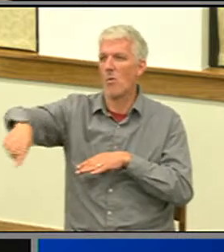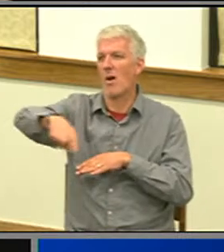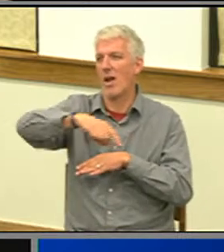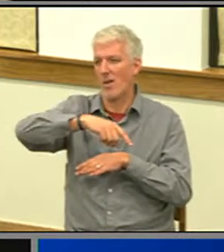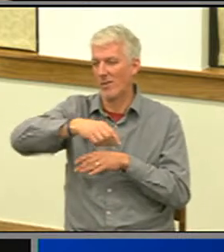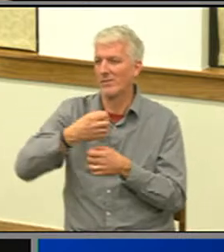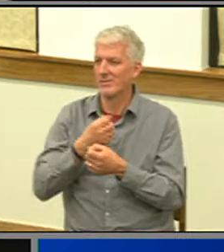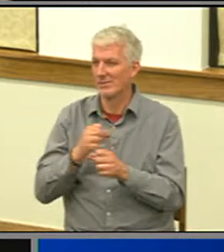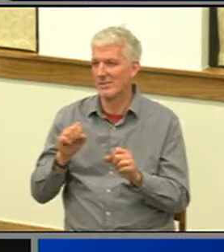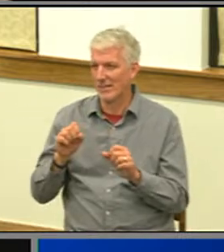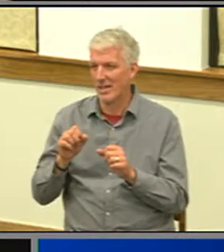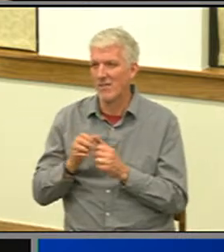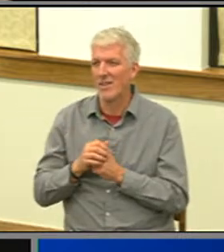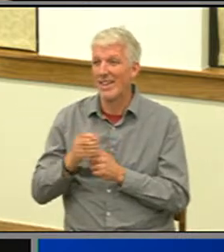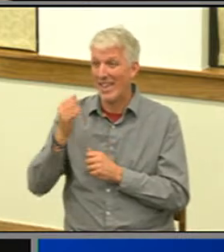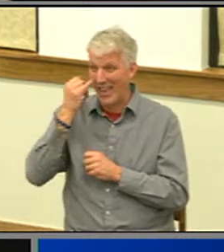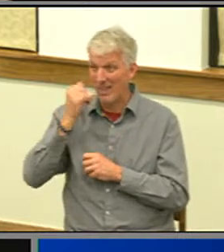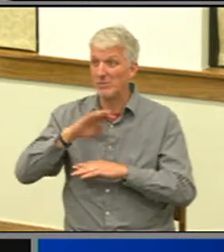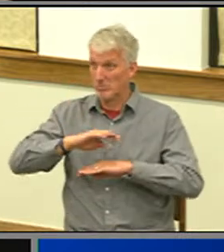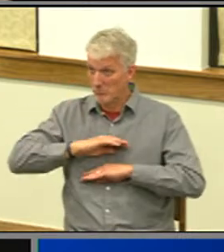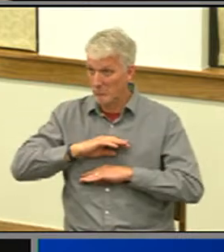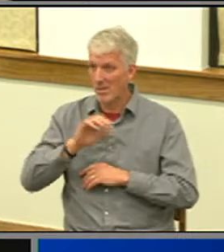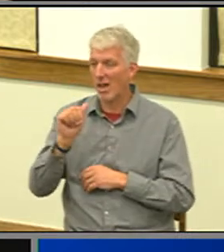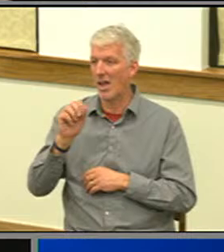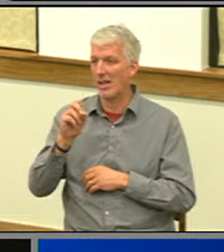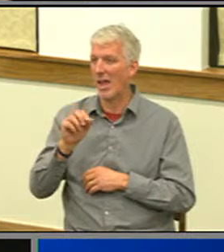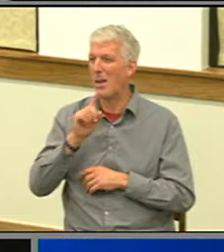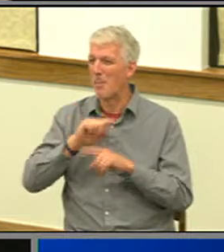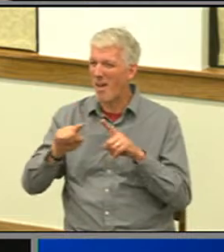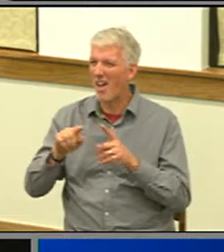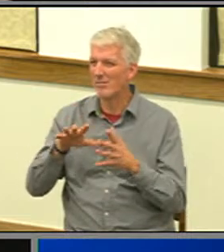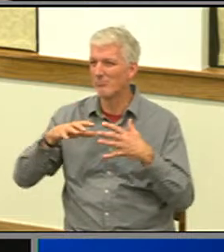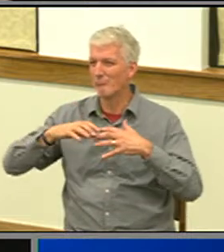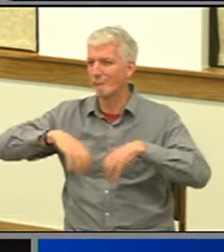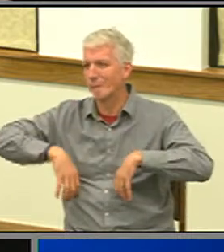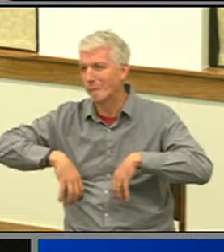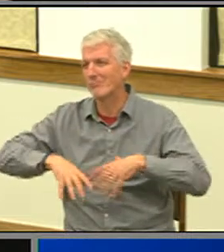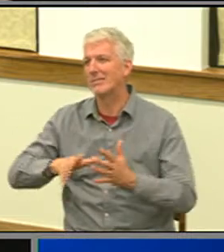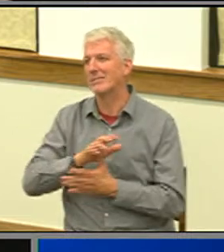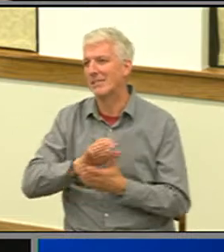ADA conditions, standards, however, it is badly damaged or it